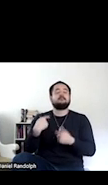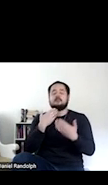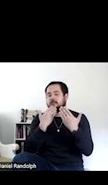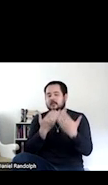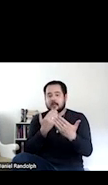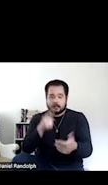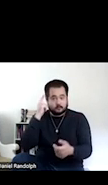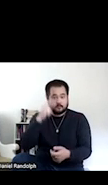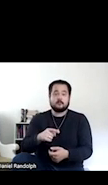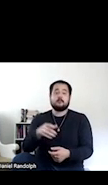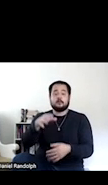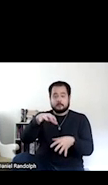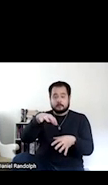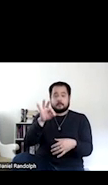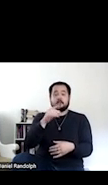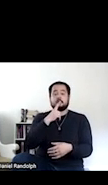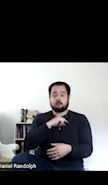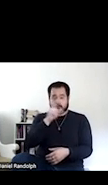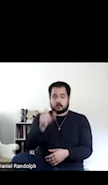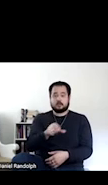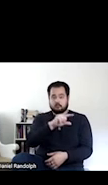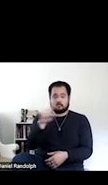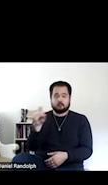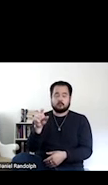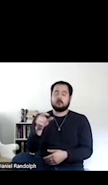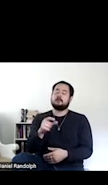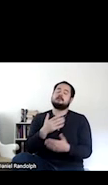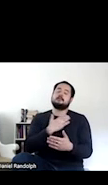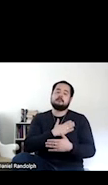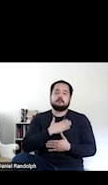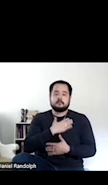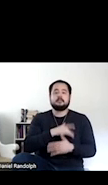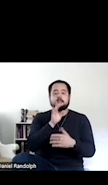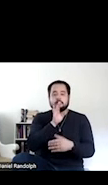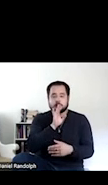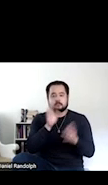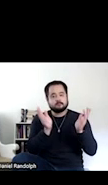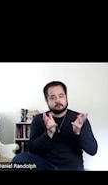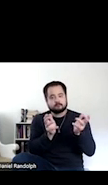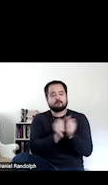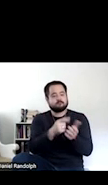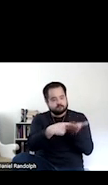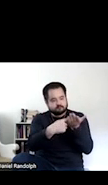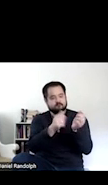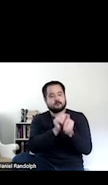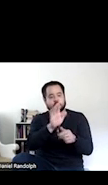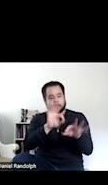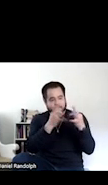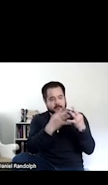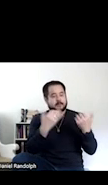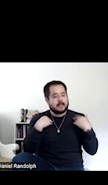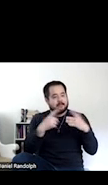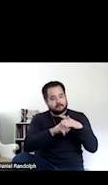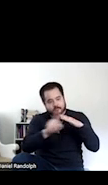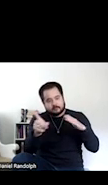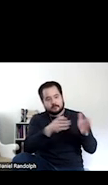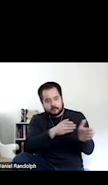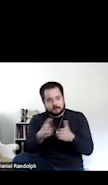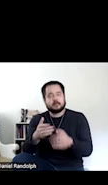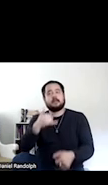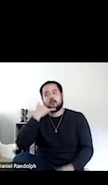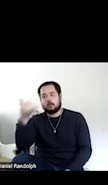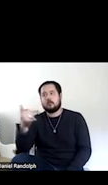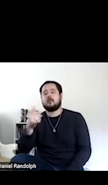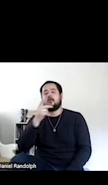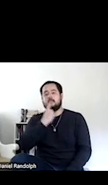And we ask you, please talk with your family, have an evacuation plan, and call the Red Cross. Please test those smoke